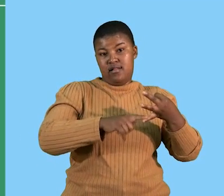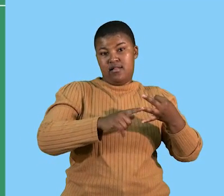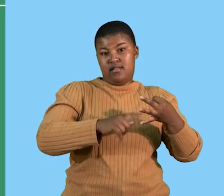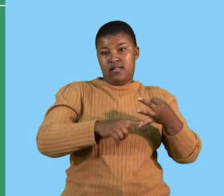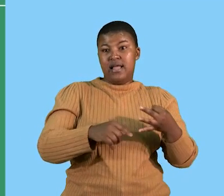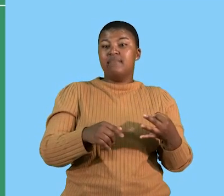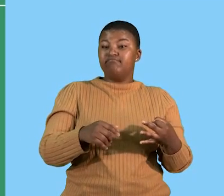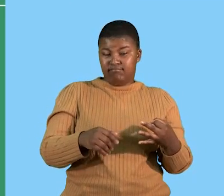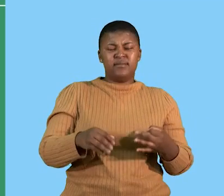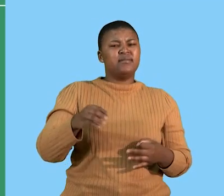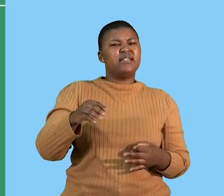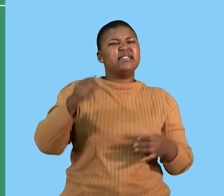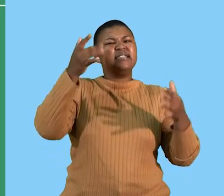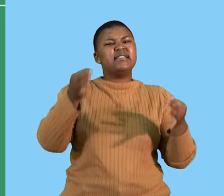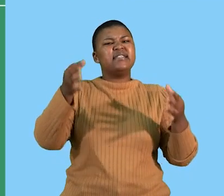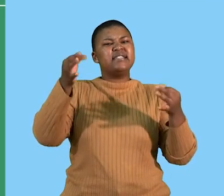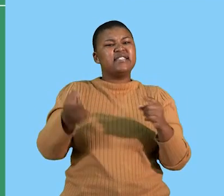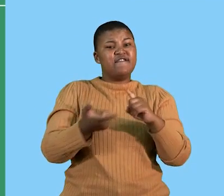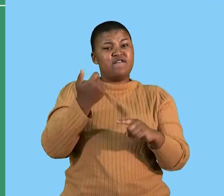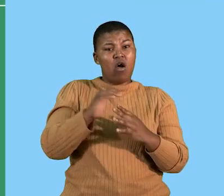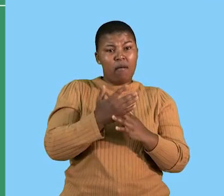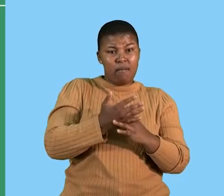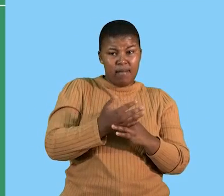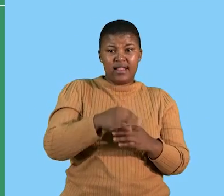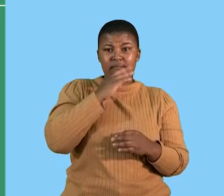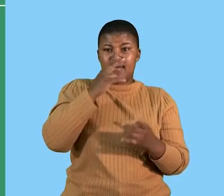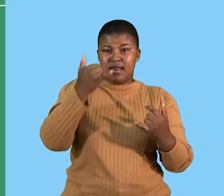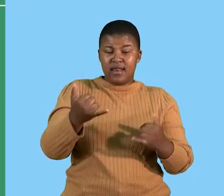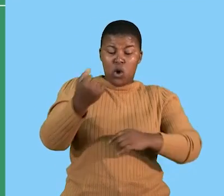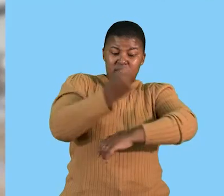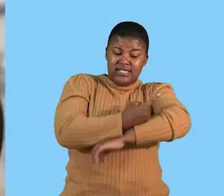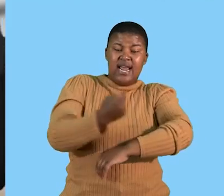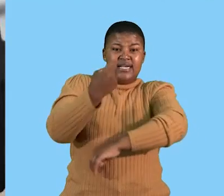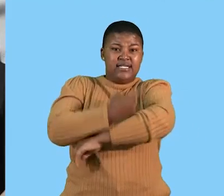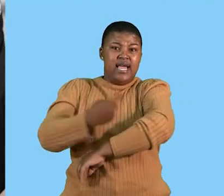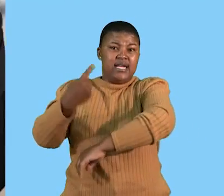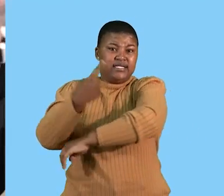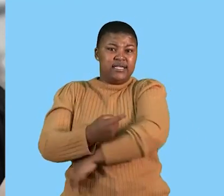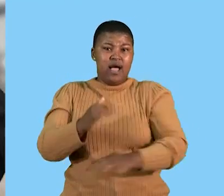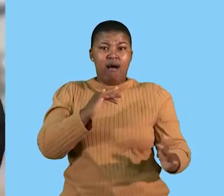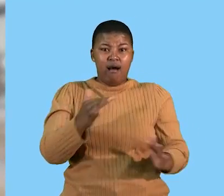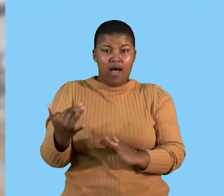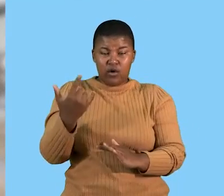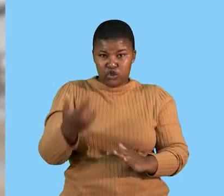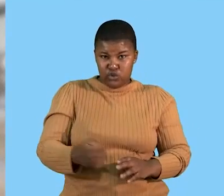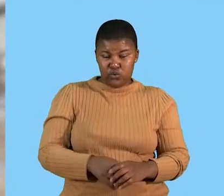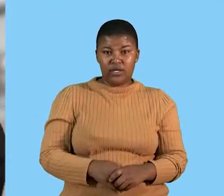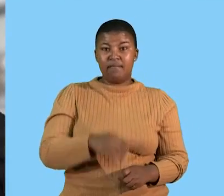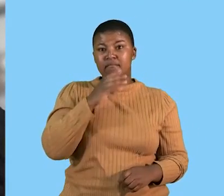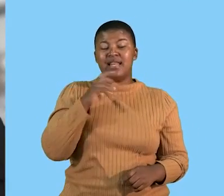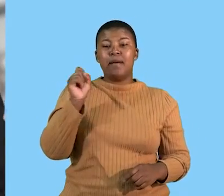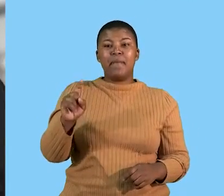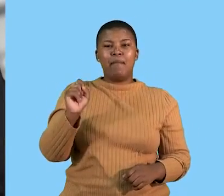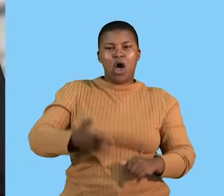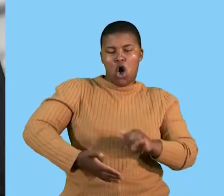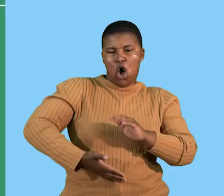this tactical decisions from middle management and break it up into day-to-day tasks. So we say that they